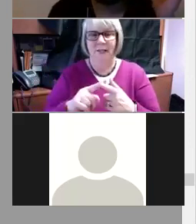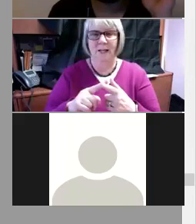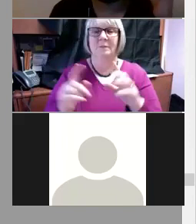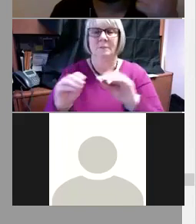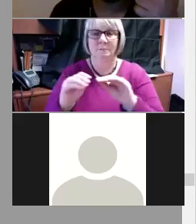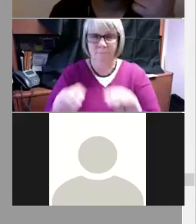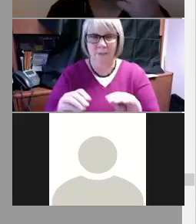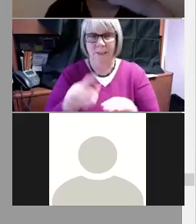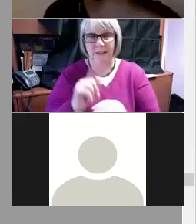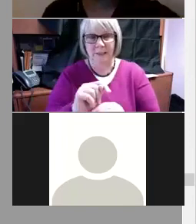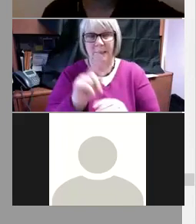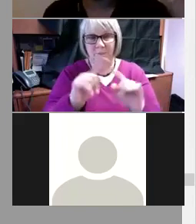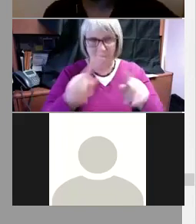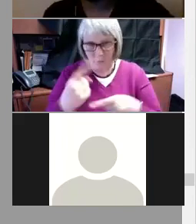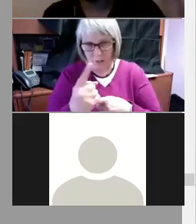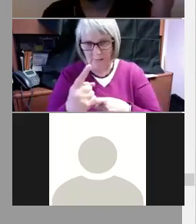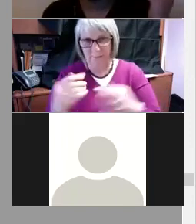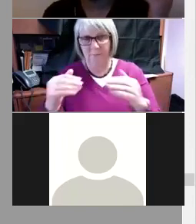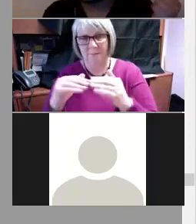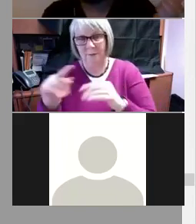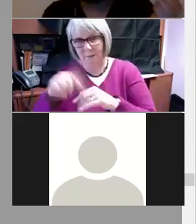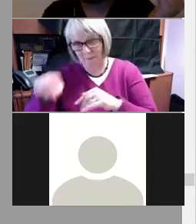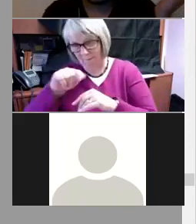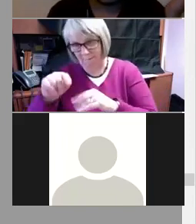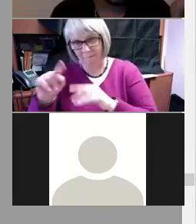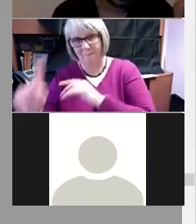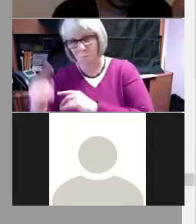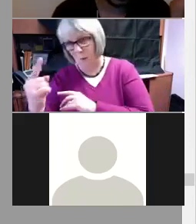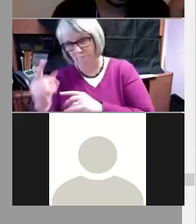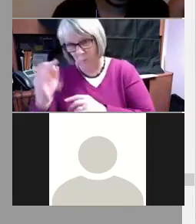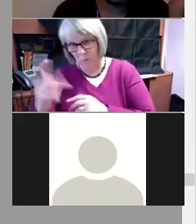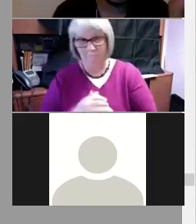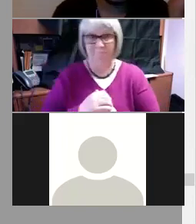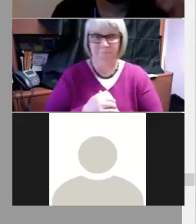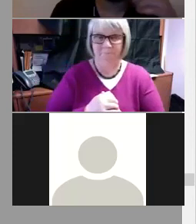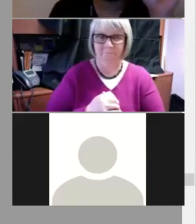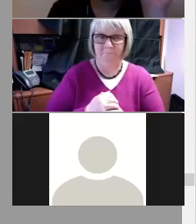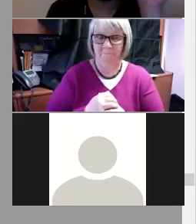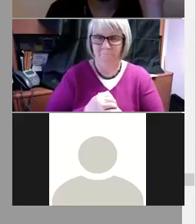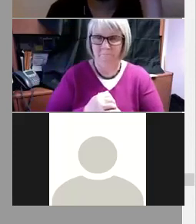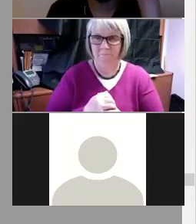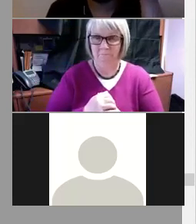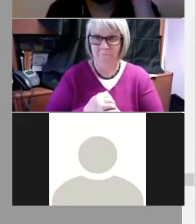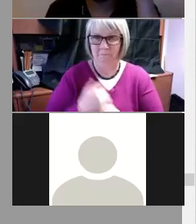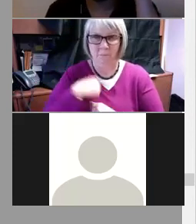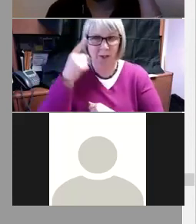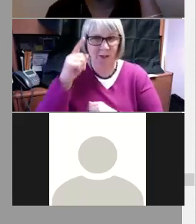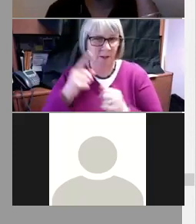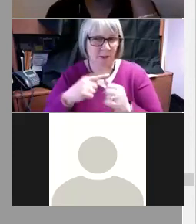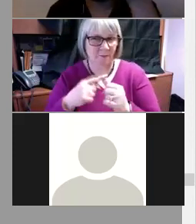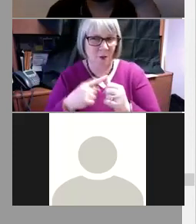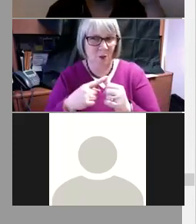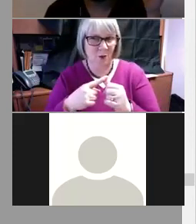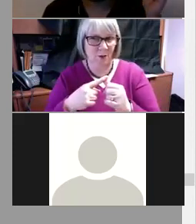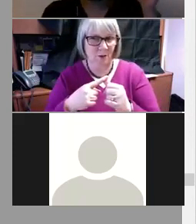1. Because n equals to 1, we just return 0 or 1, right? That is the first, we